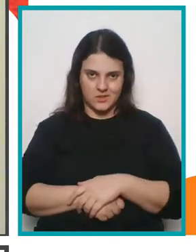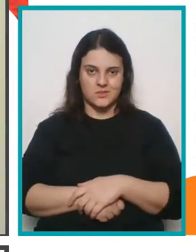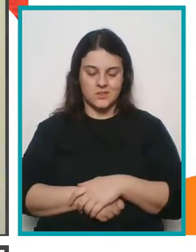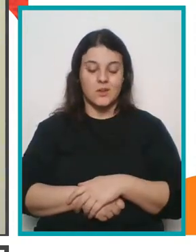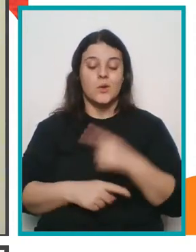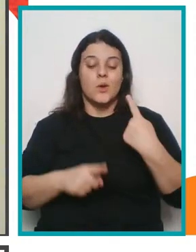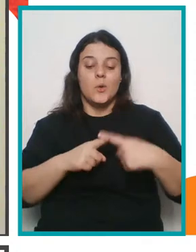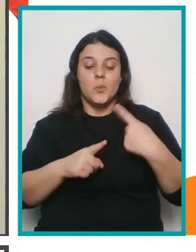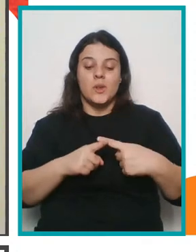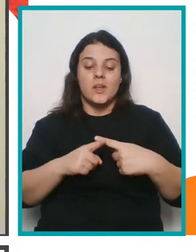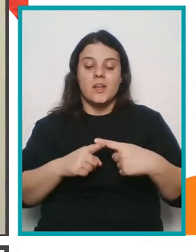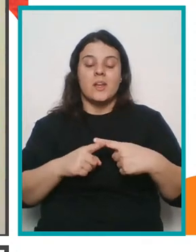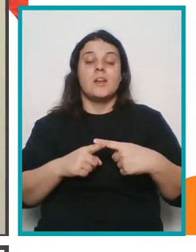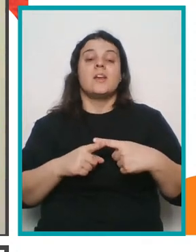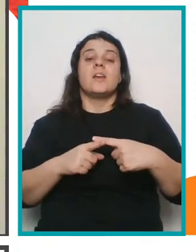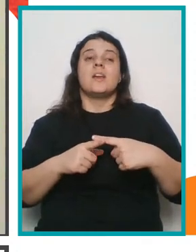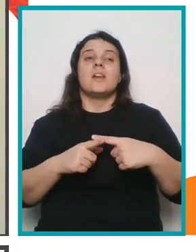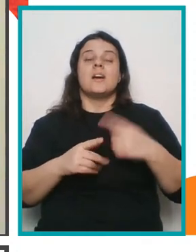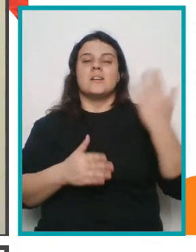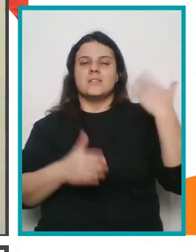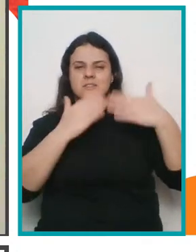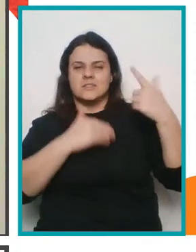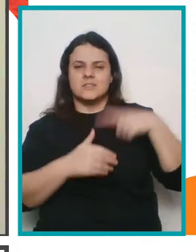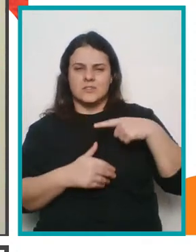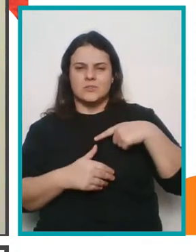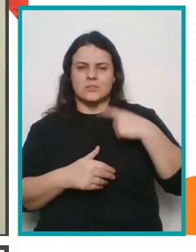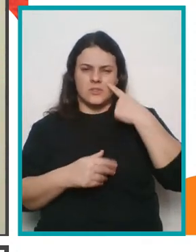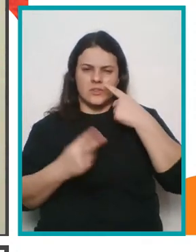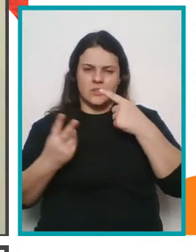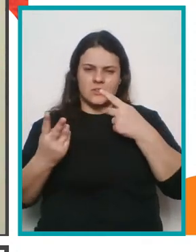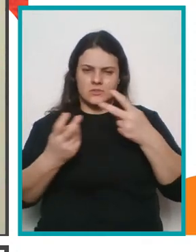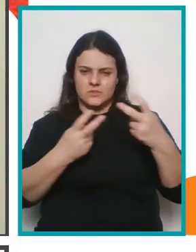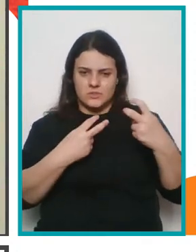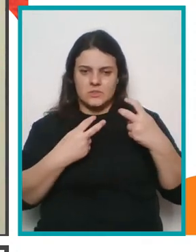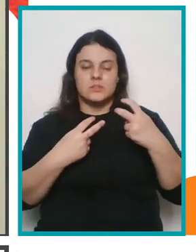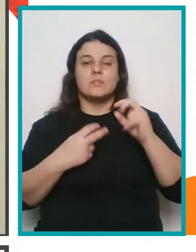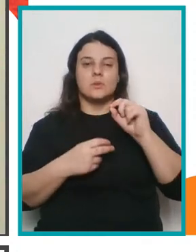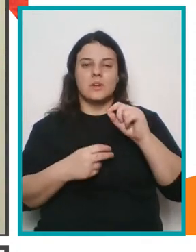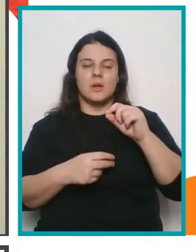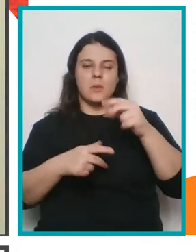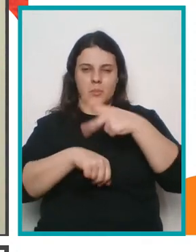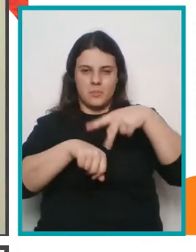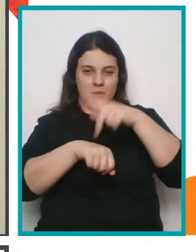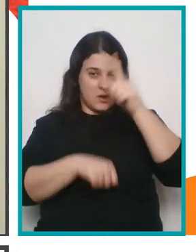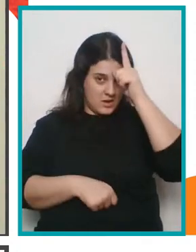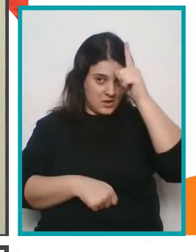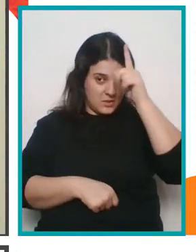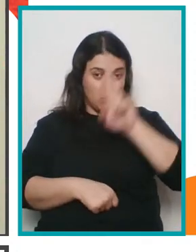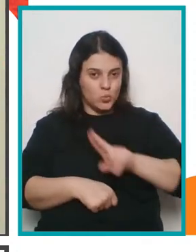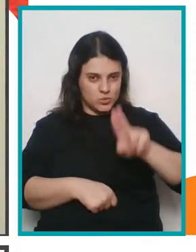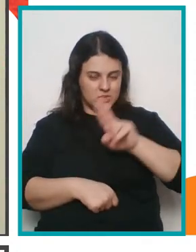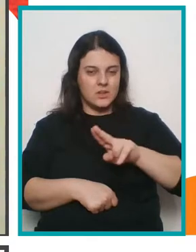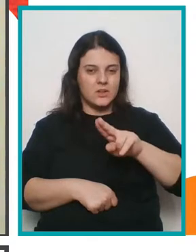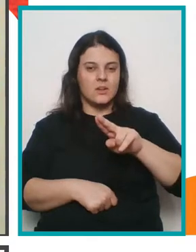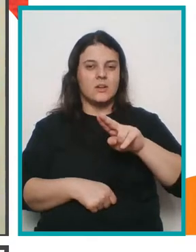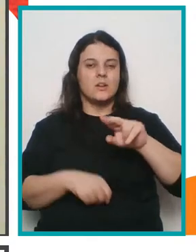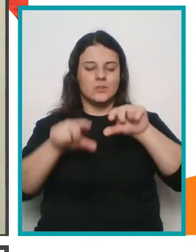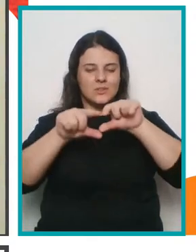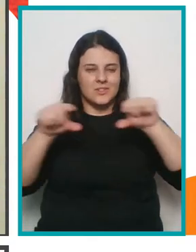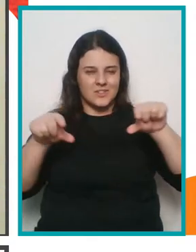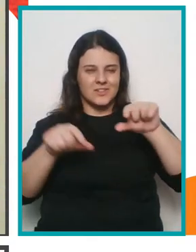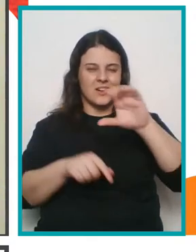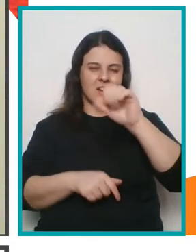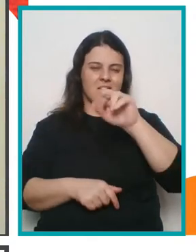2038. That doesn't help us. That doesn't help communities that are already suffering. That only helps Germany.